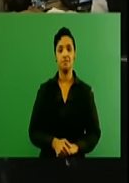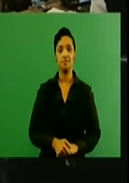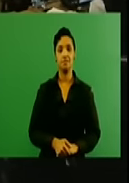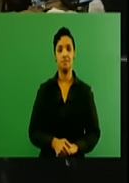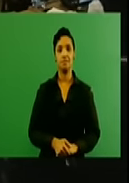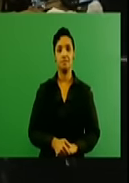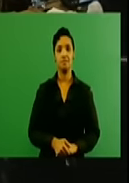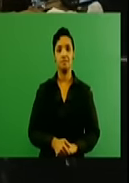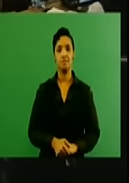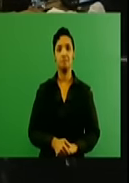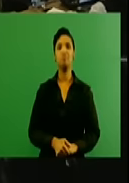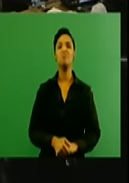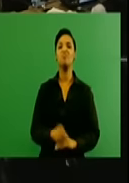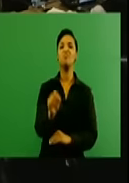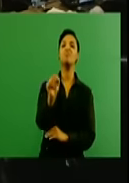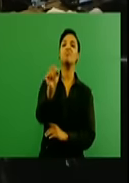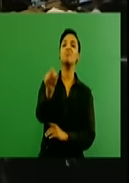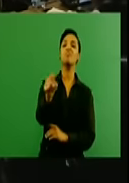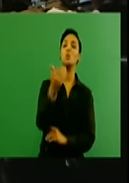you. The back row.